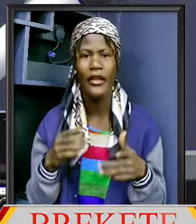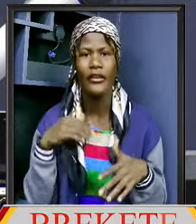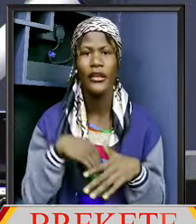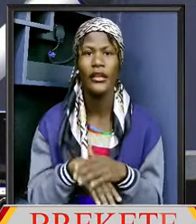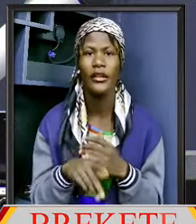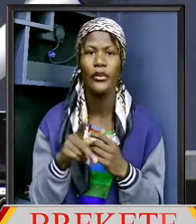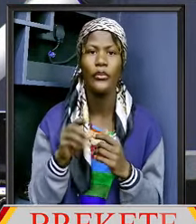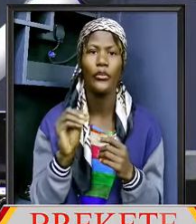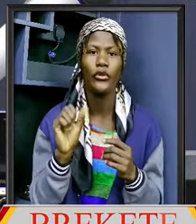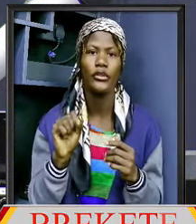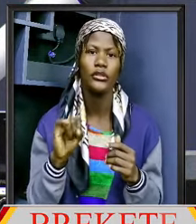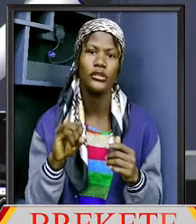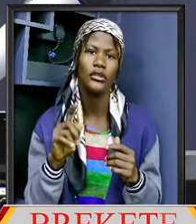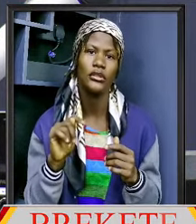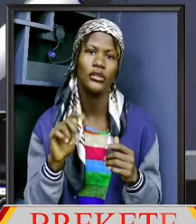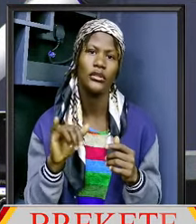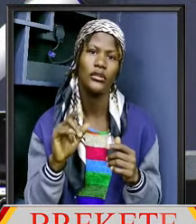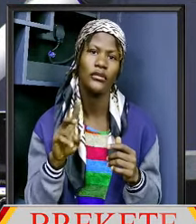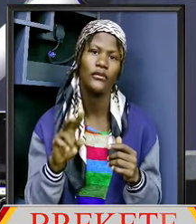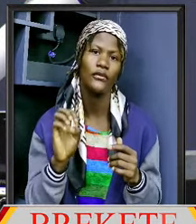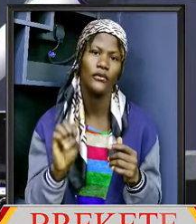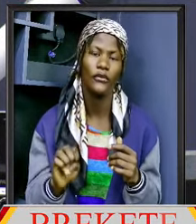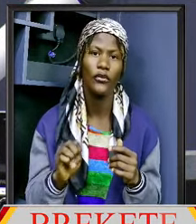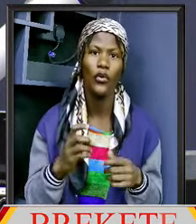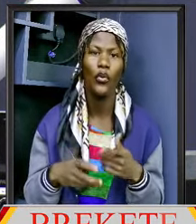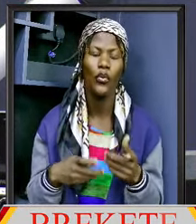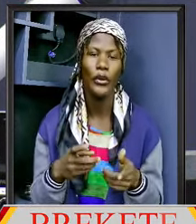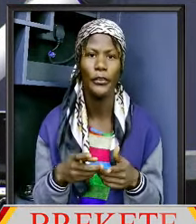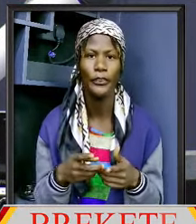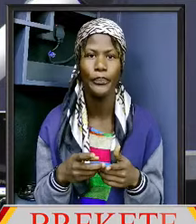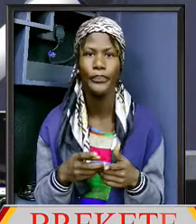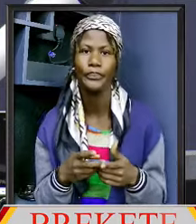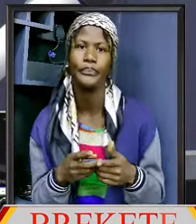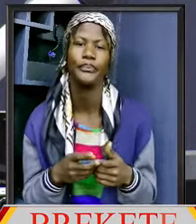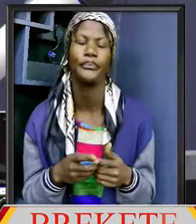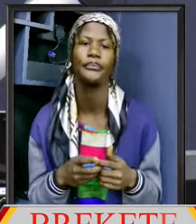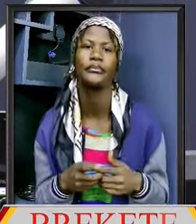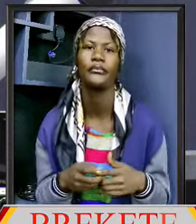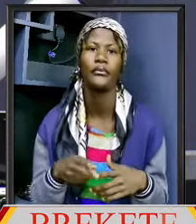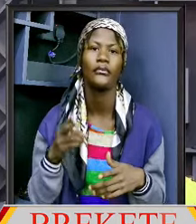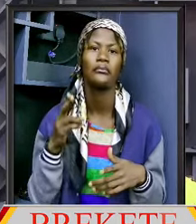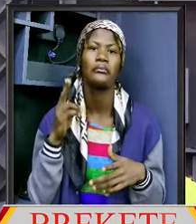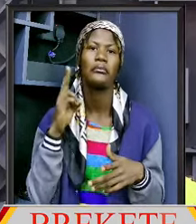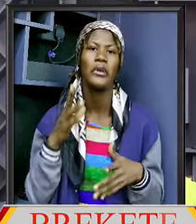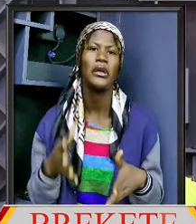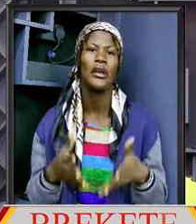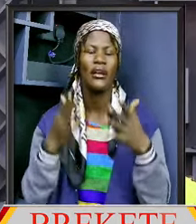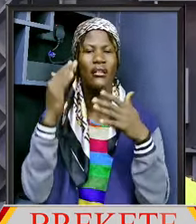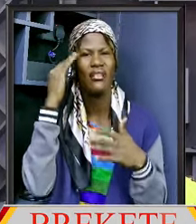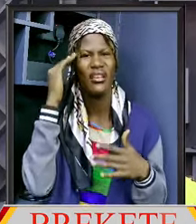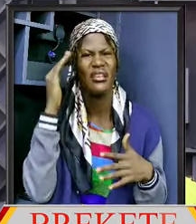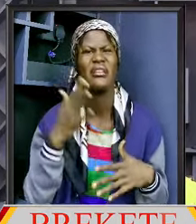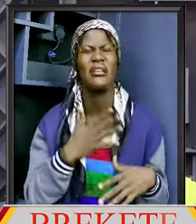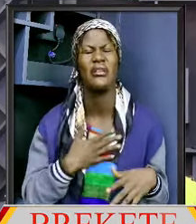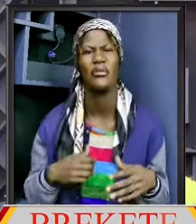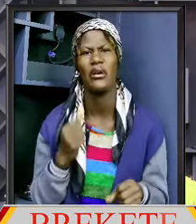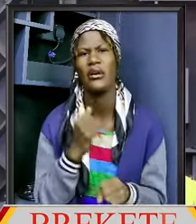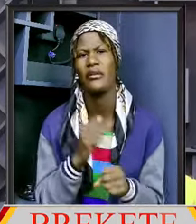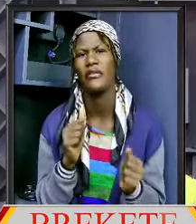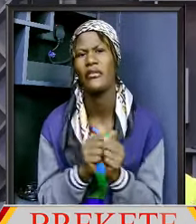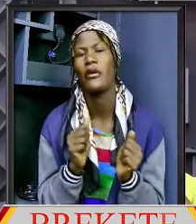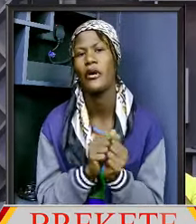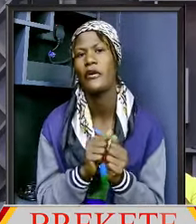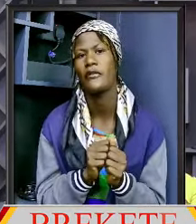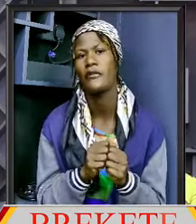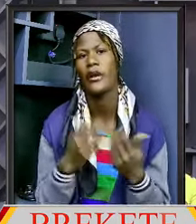problem too much for him. No. And people they call these kind of people GC a jog. They carry head, go fight. Make we appreciate